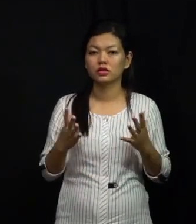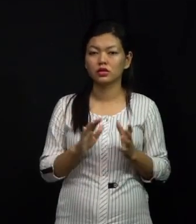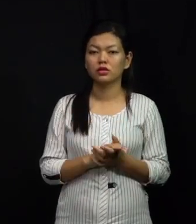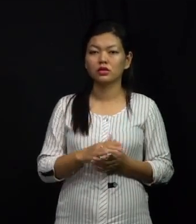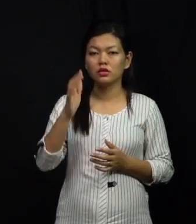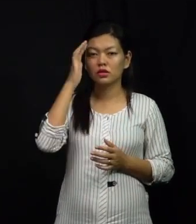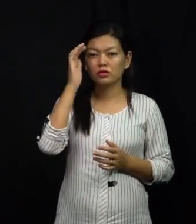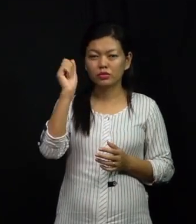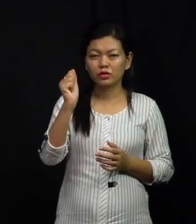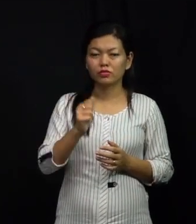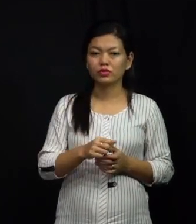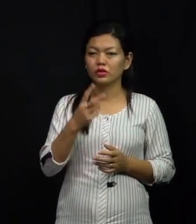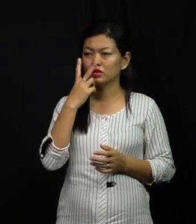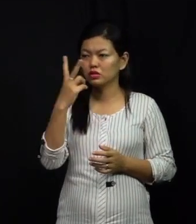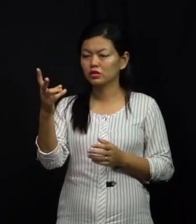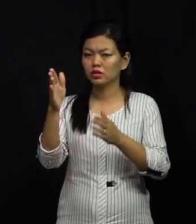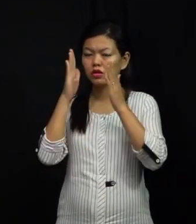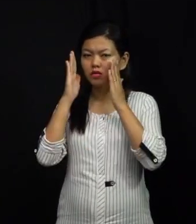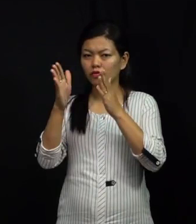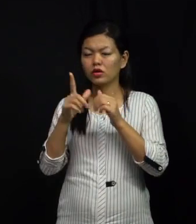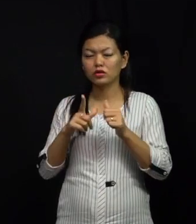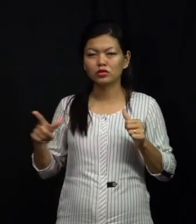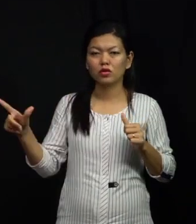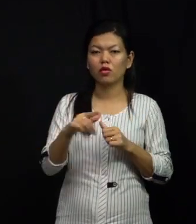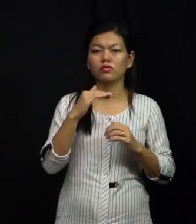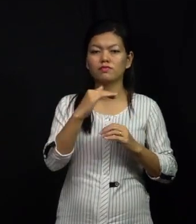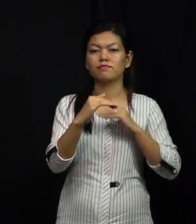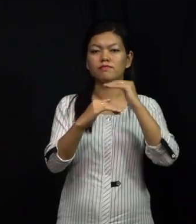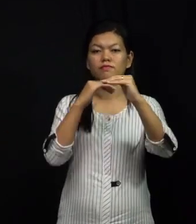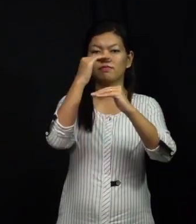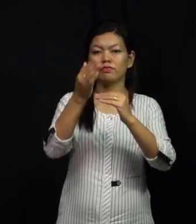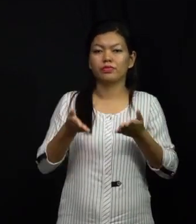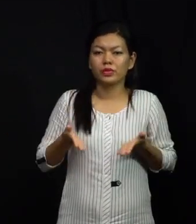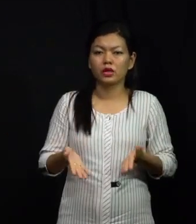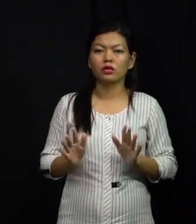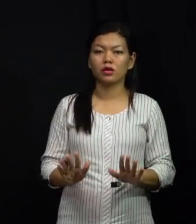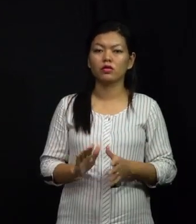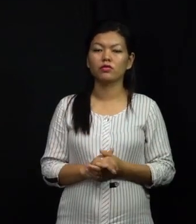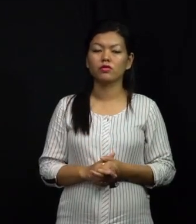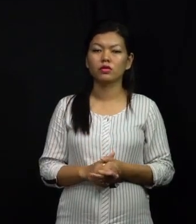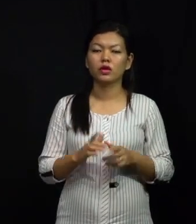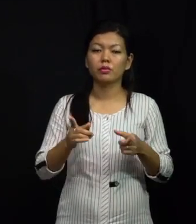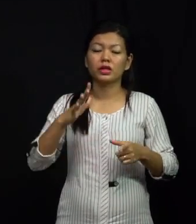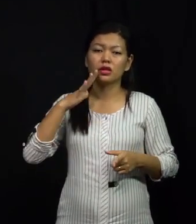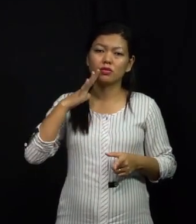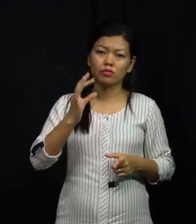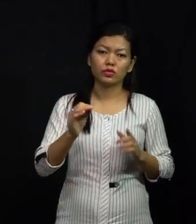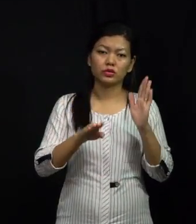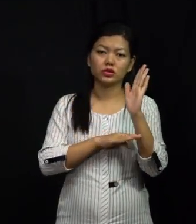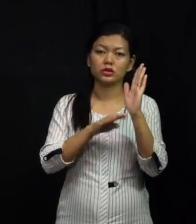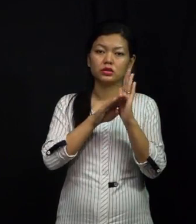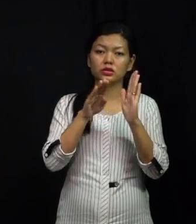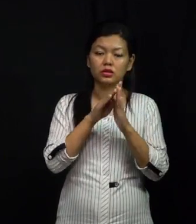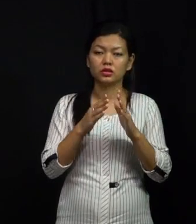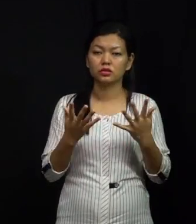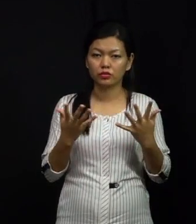these things are developed. But very important feature that occurs in this childhood stage